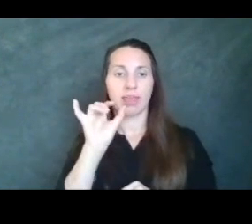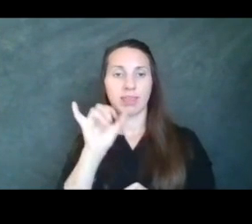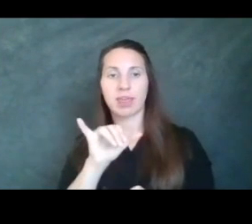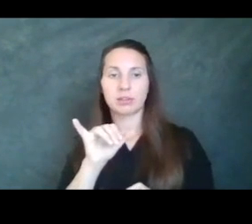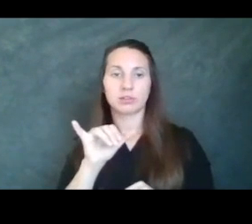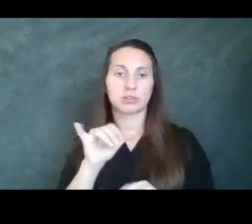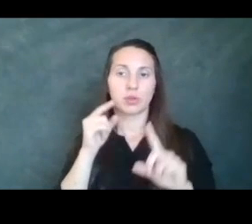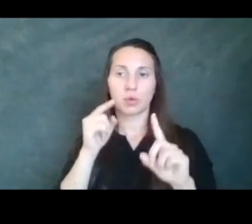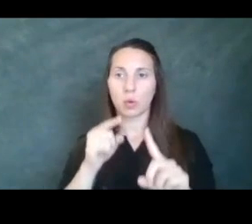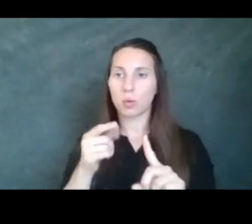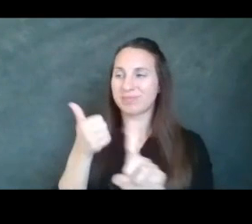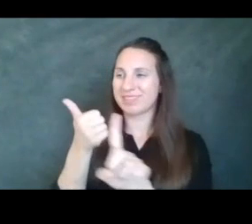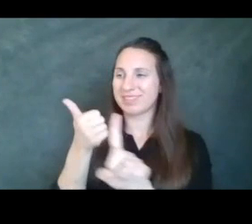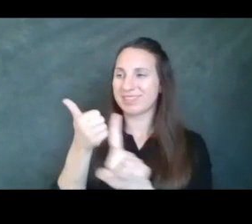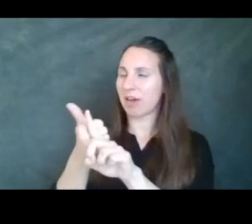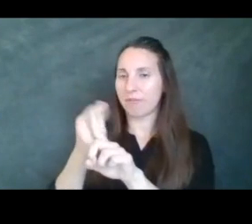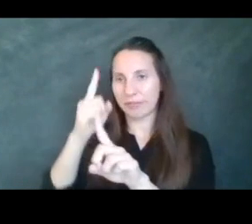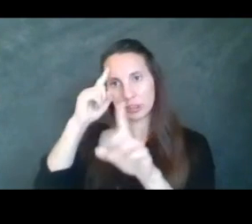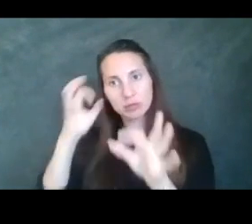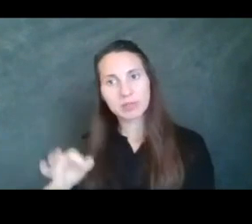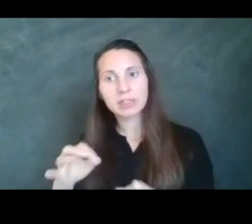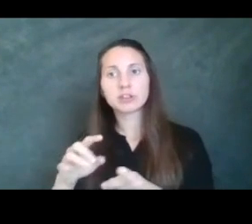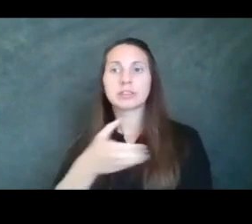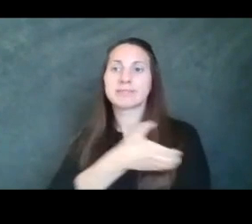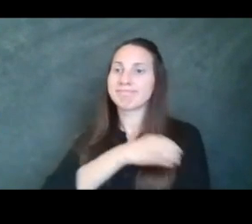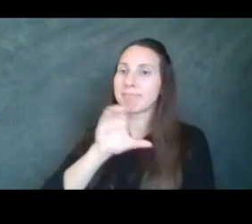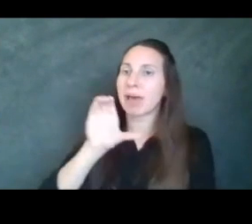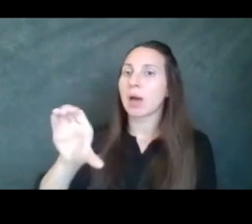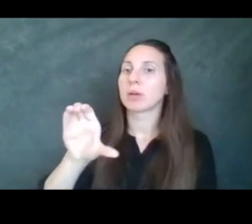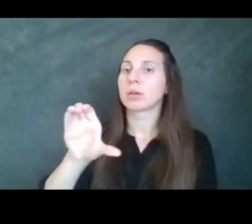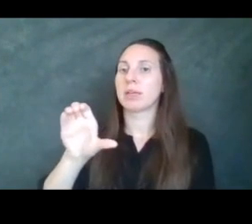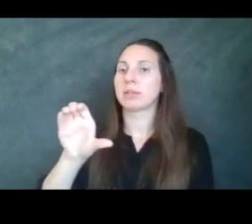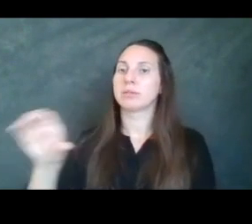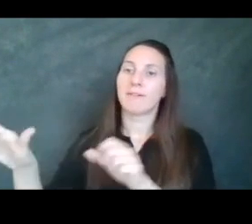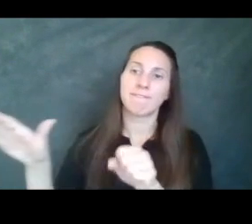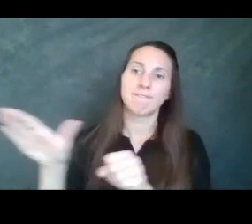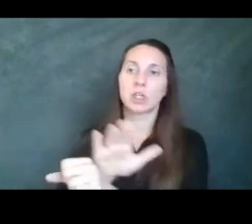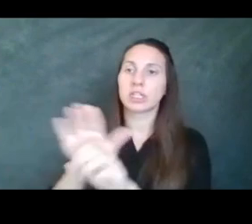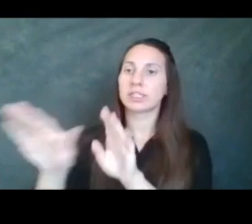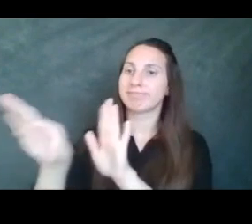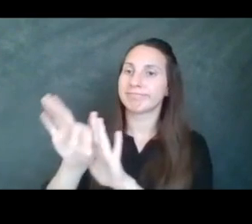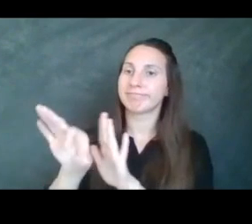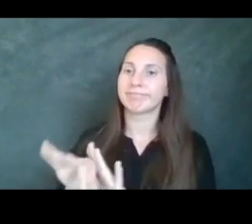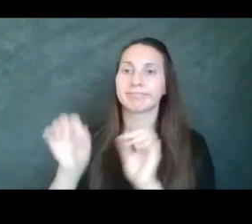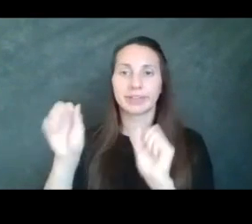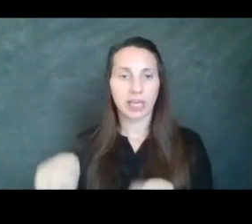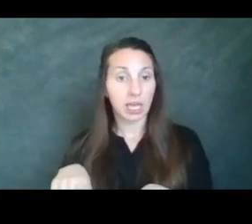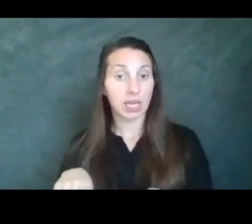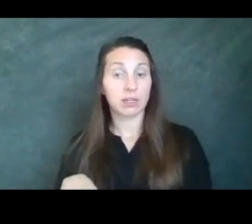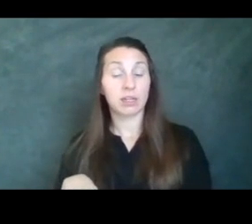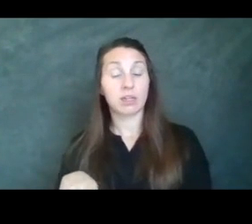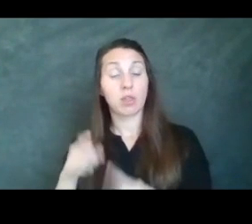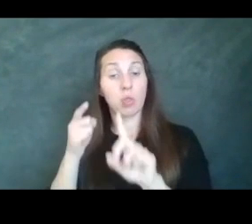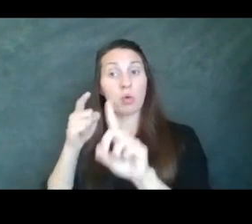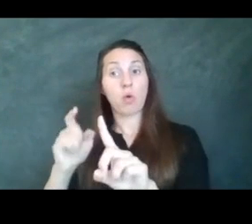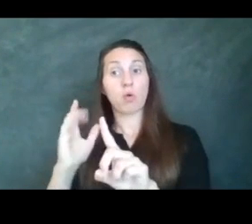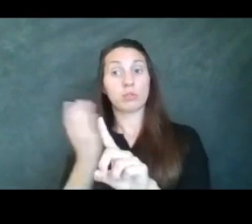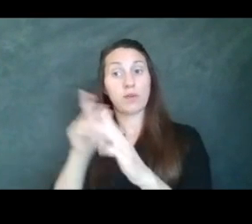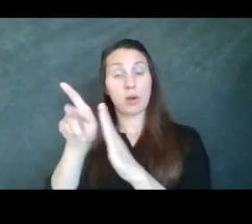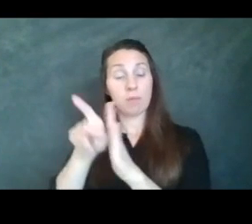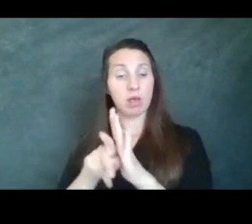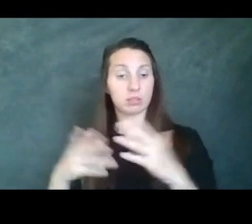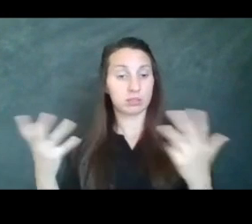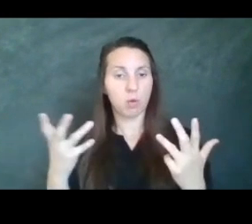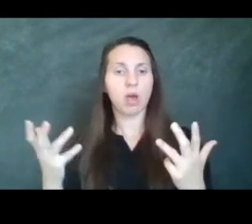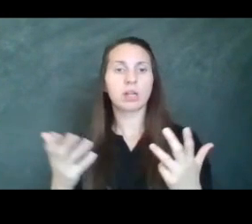Self-determination, empowerment, informed choice. And then the goals of our policy should be to foster,